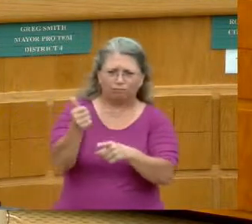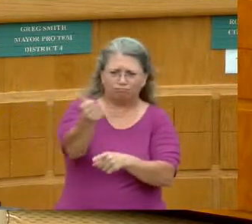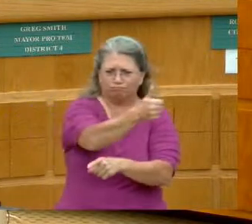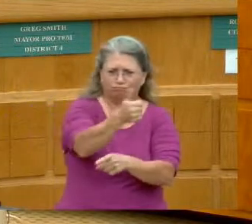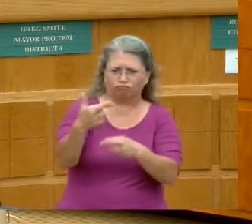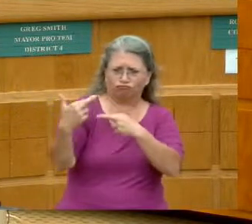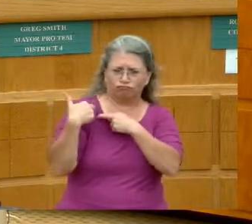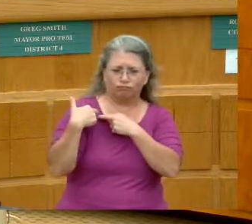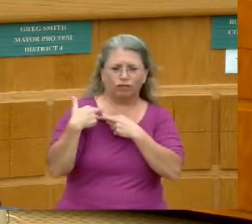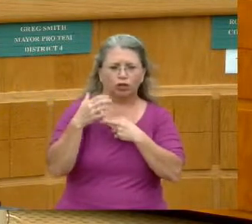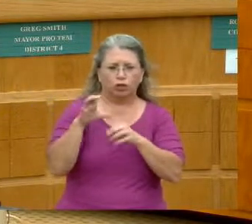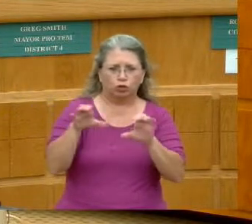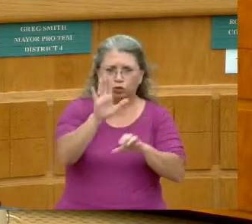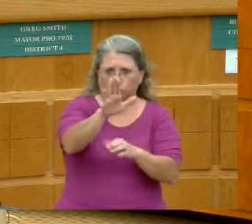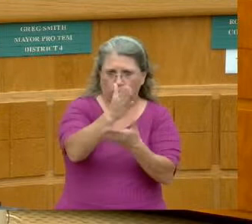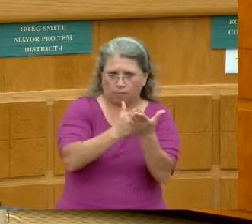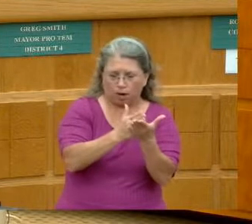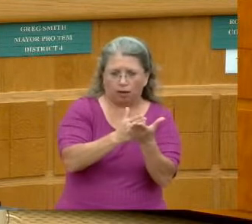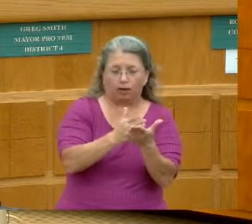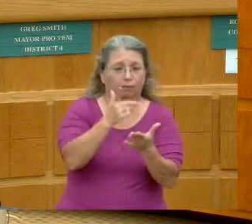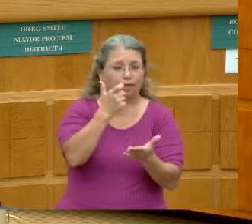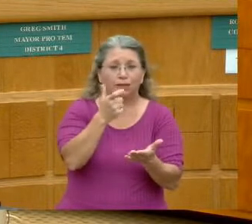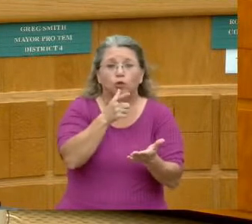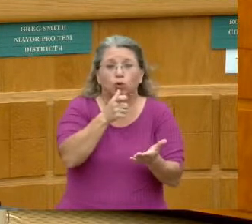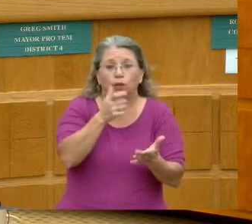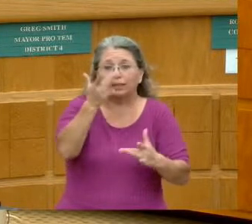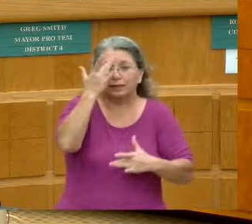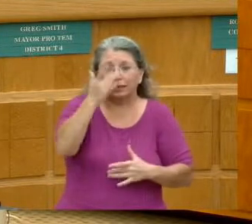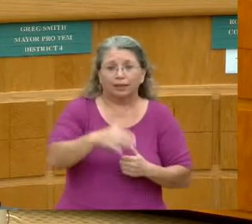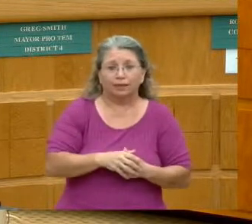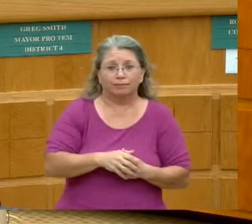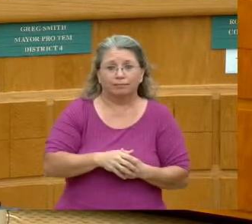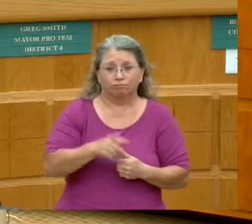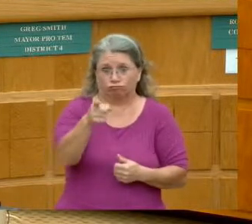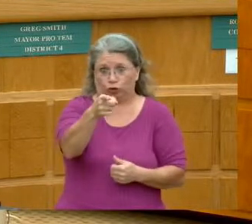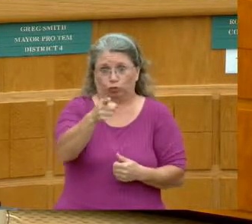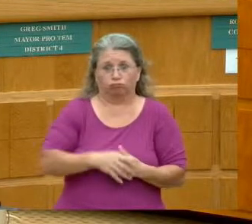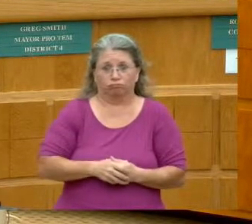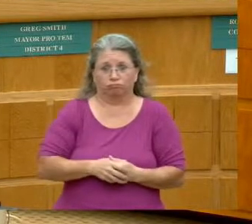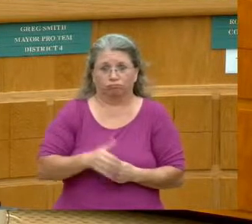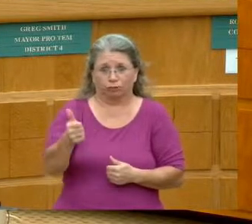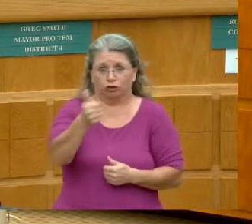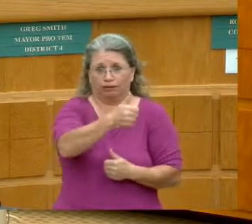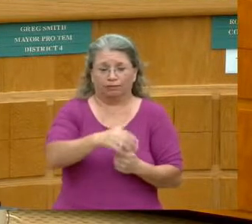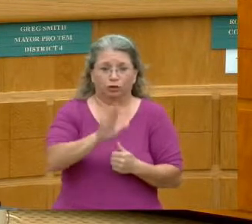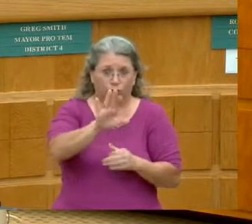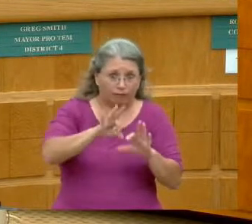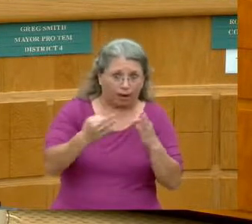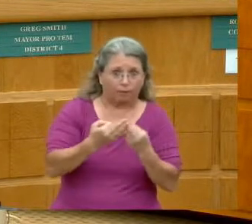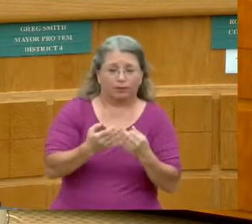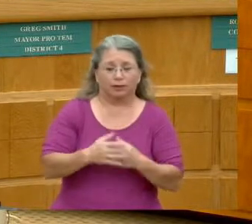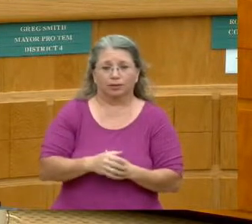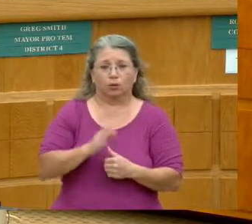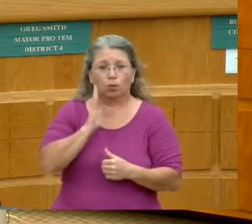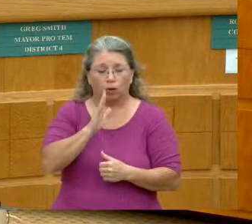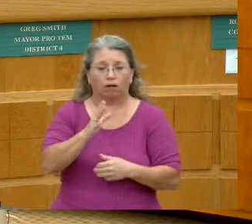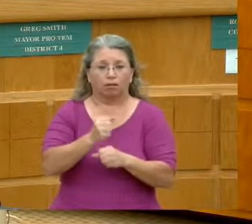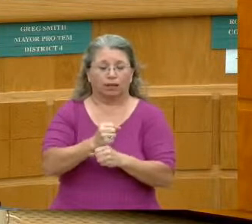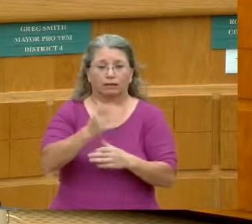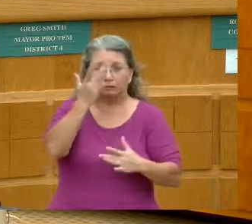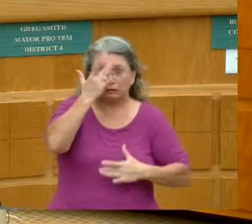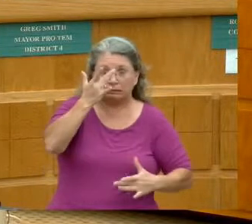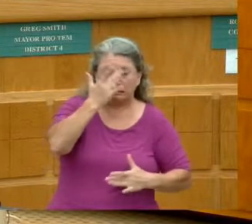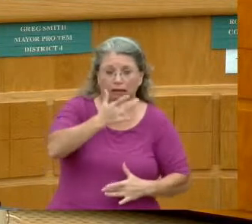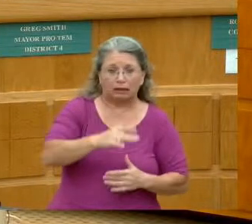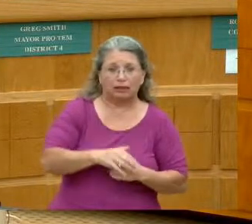day, the person that's getting sick is going to be you, right? Your family is going to get affected by this particular disease. So what you want to